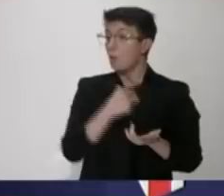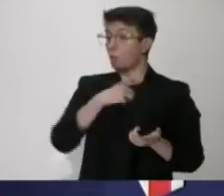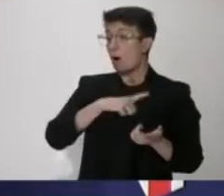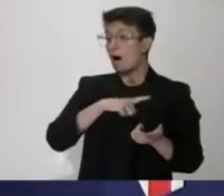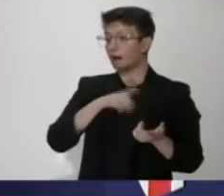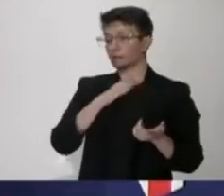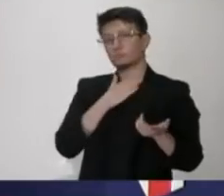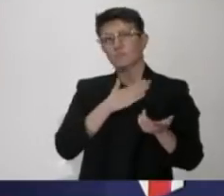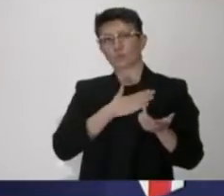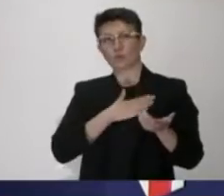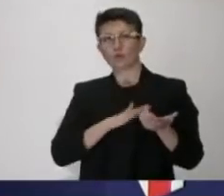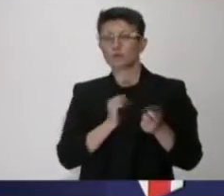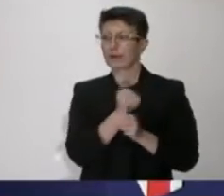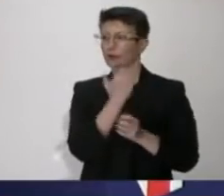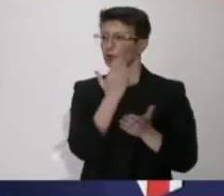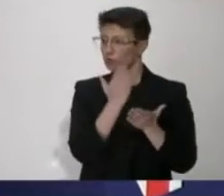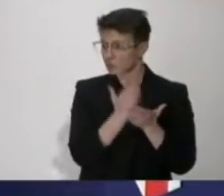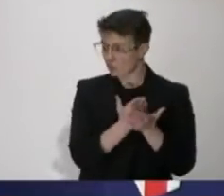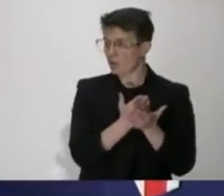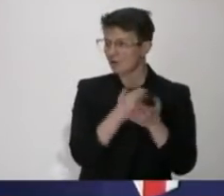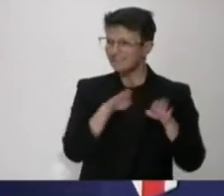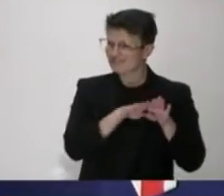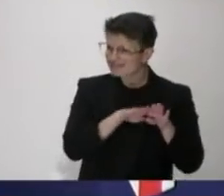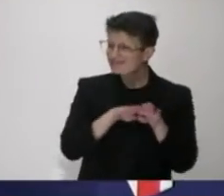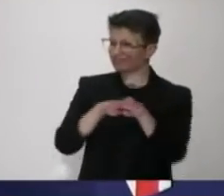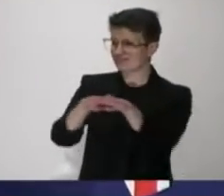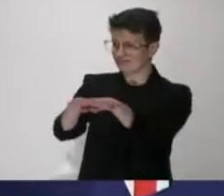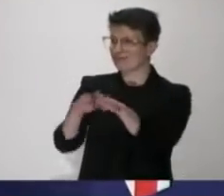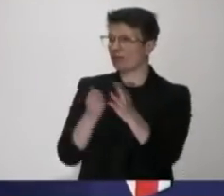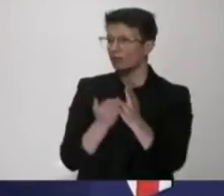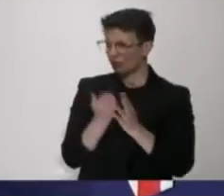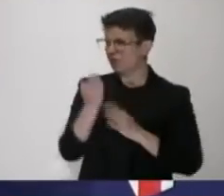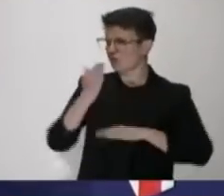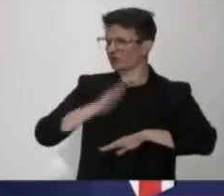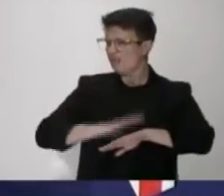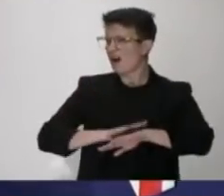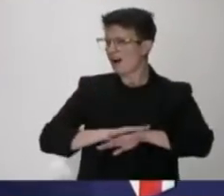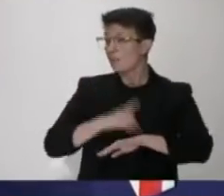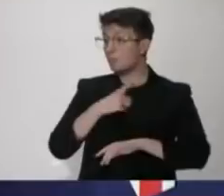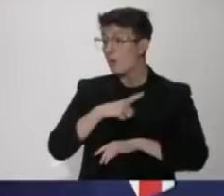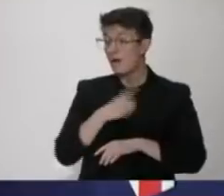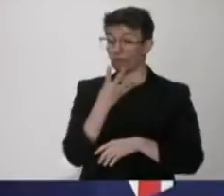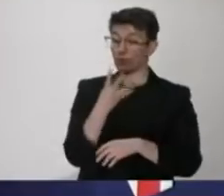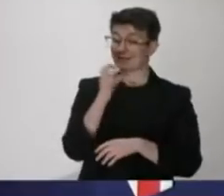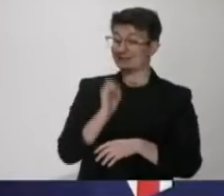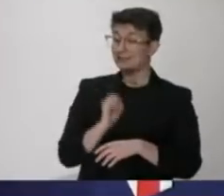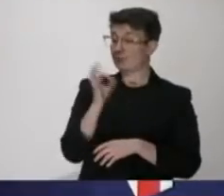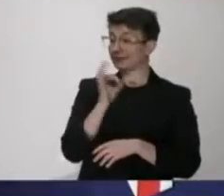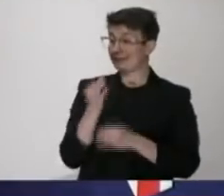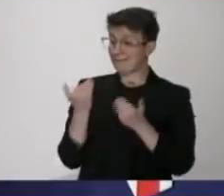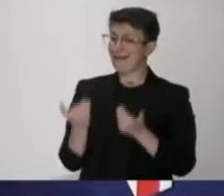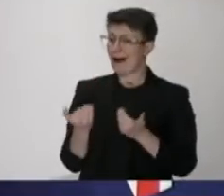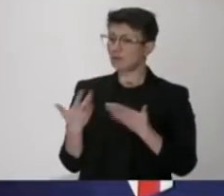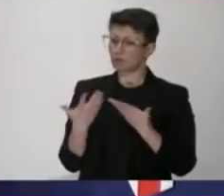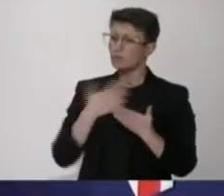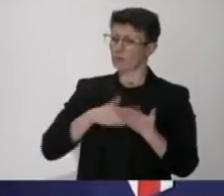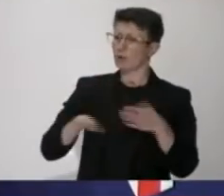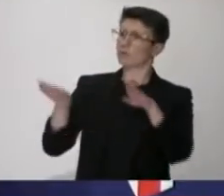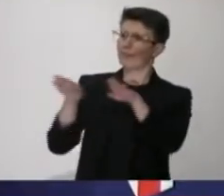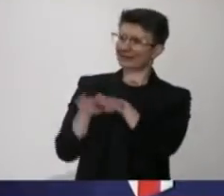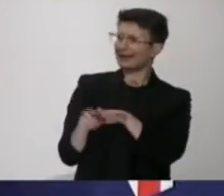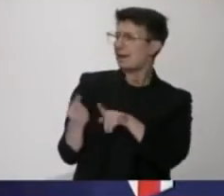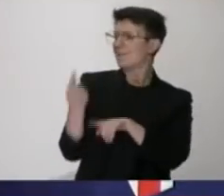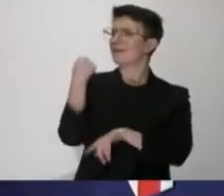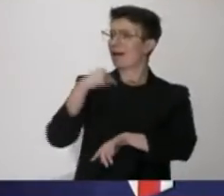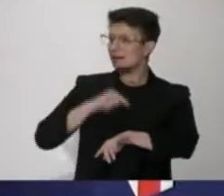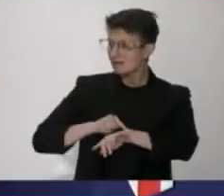because we're at 40% now. Secondly, because administratively changing back to 30% would have slowed us down in terms of being able to give money